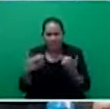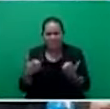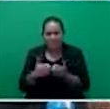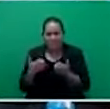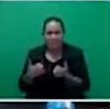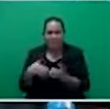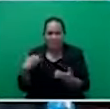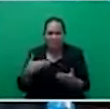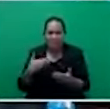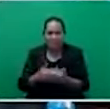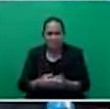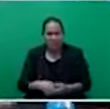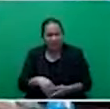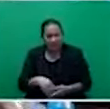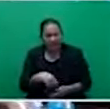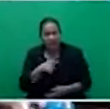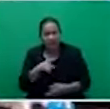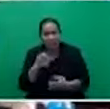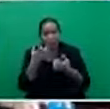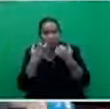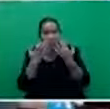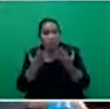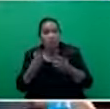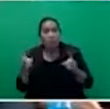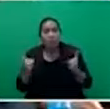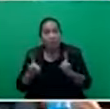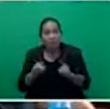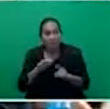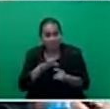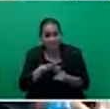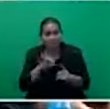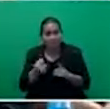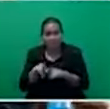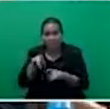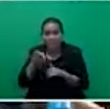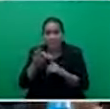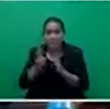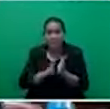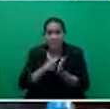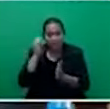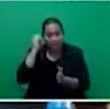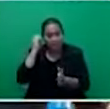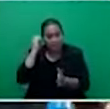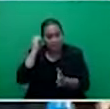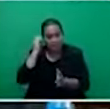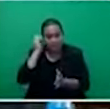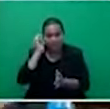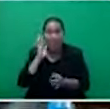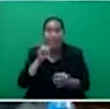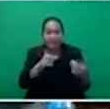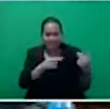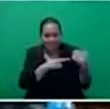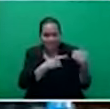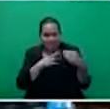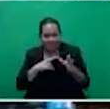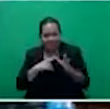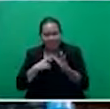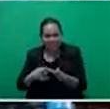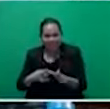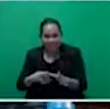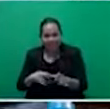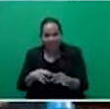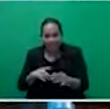Speaker, sir, it demonstrates that under a Prime Minister, the government is actually responsive and agile enough to